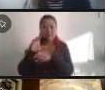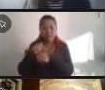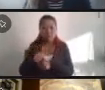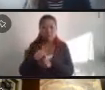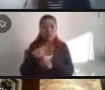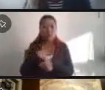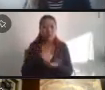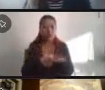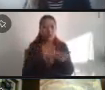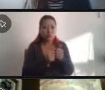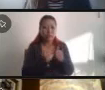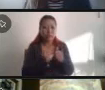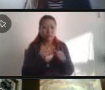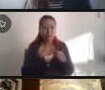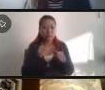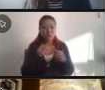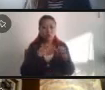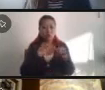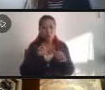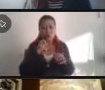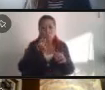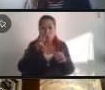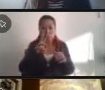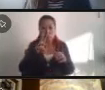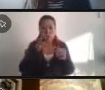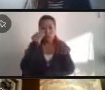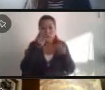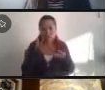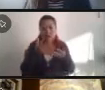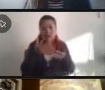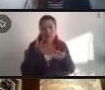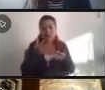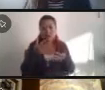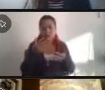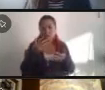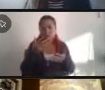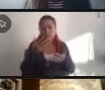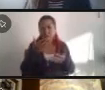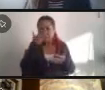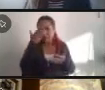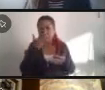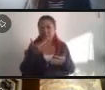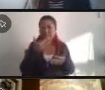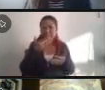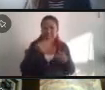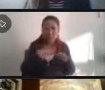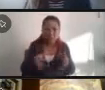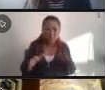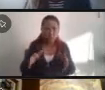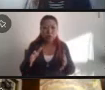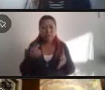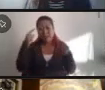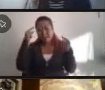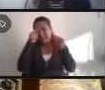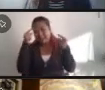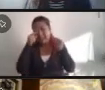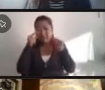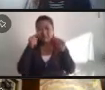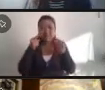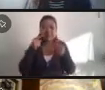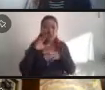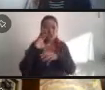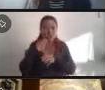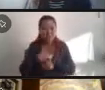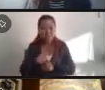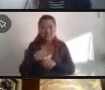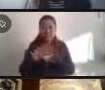smell, headaches and things like that can occur. So it's a double-edged sword. Yes, it seems like a very good countermeasure, but there